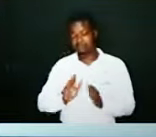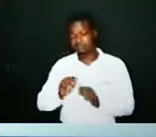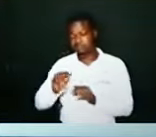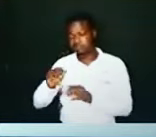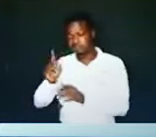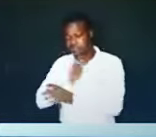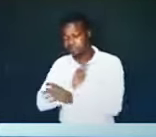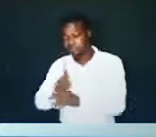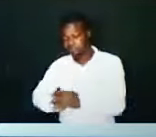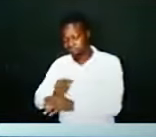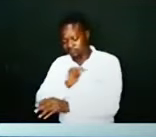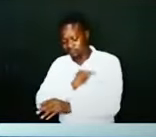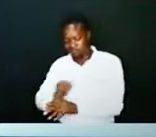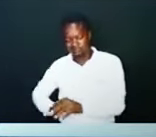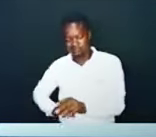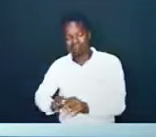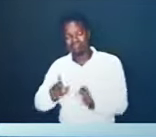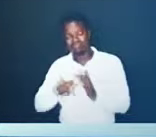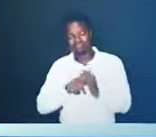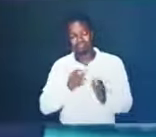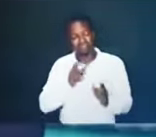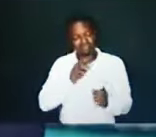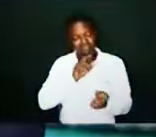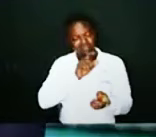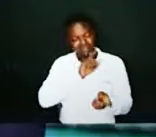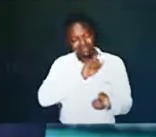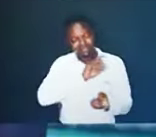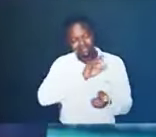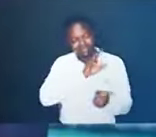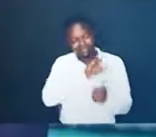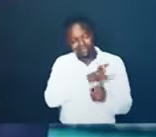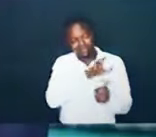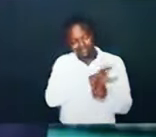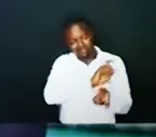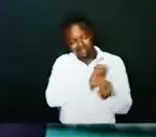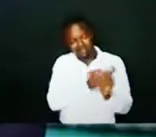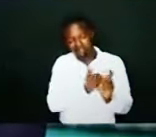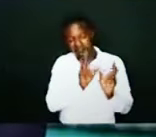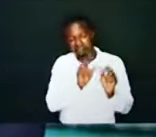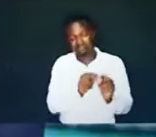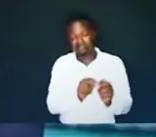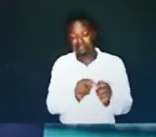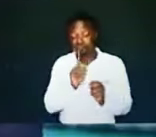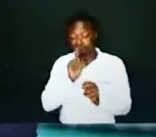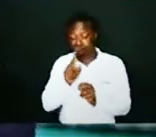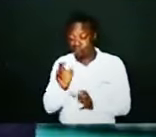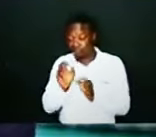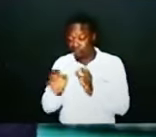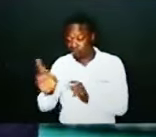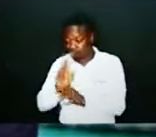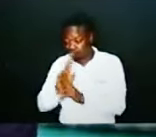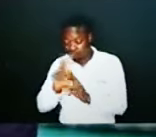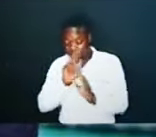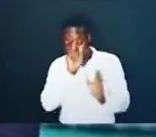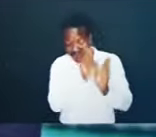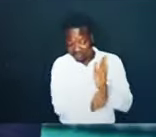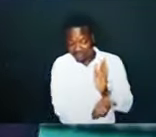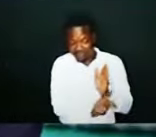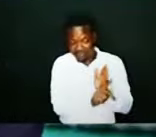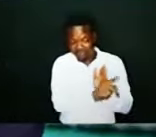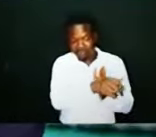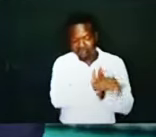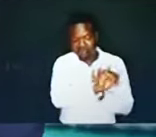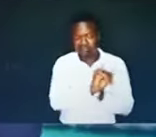even in the face of death, they never denied God, that the God of Israel.